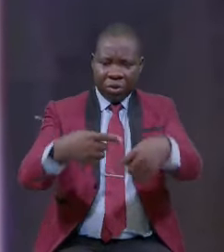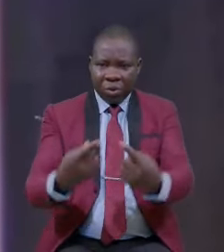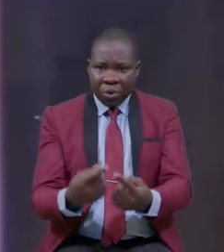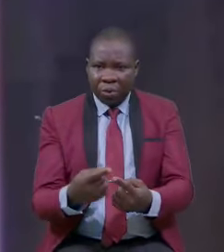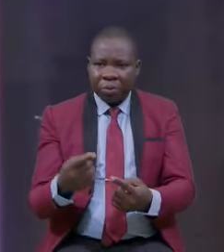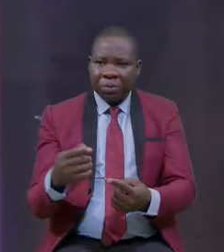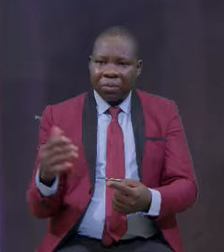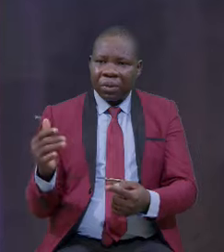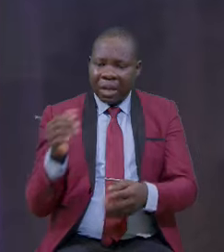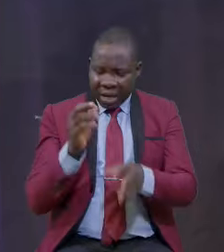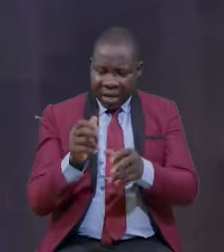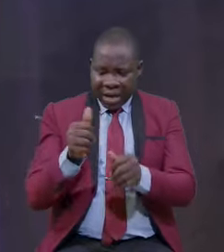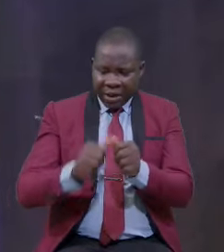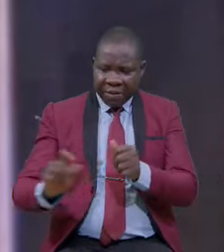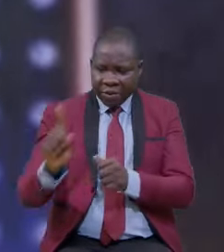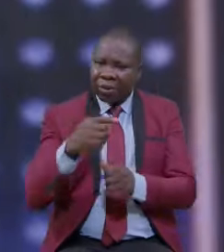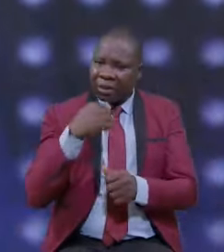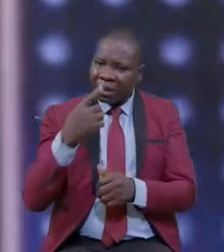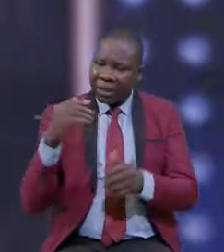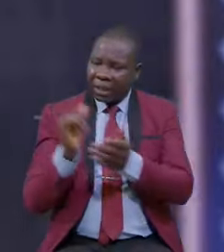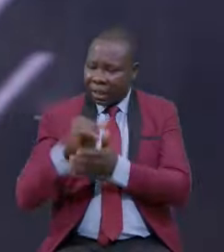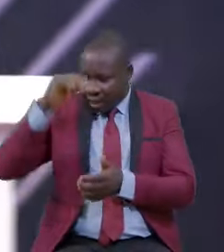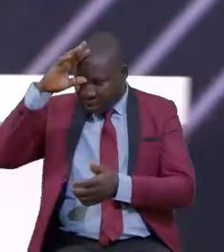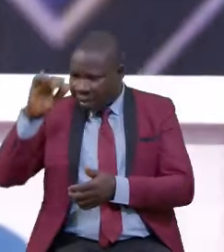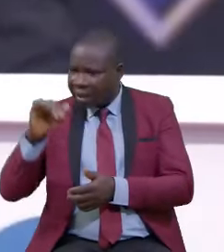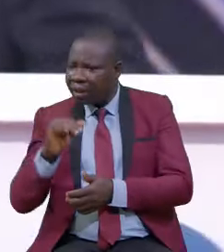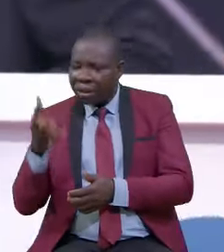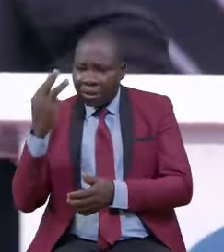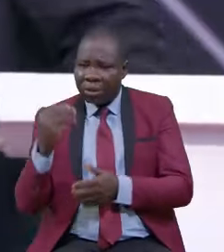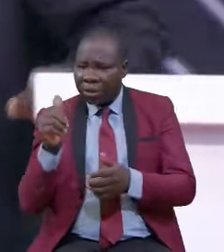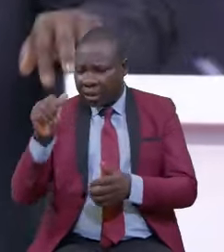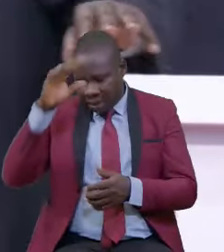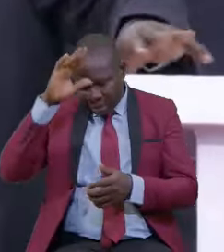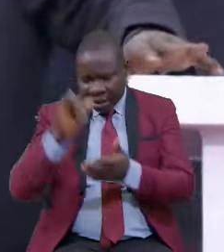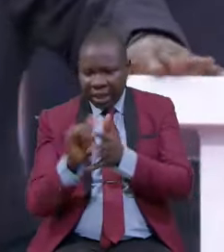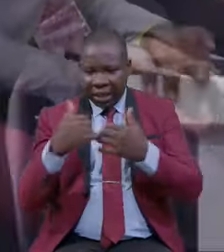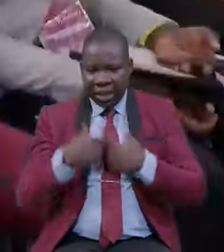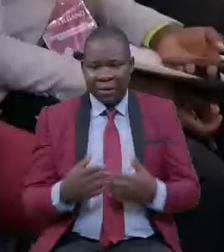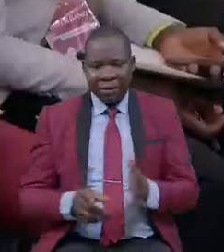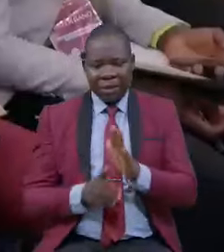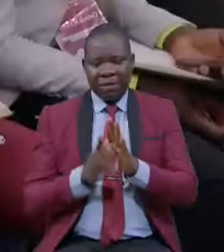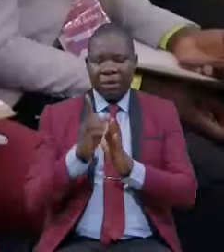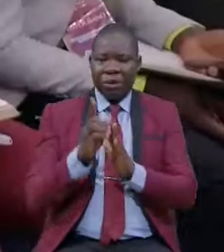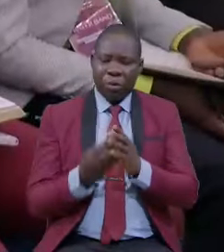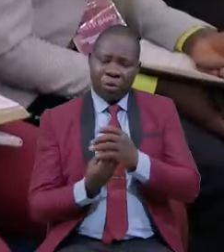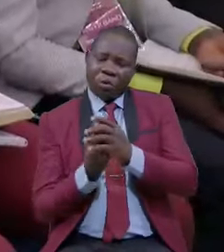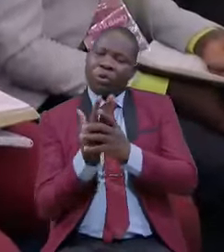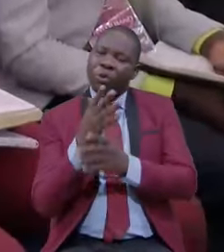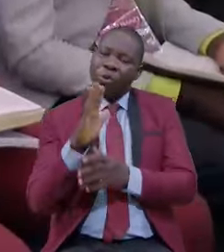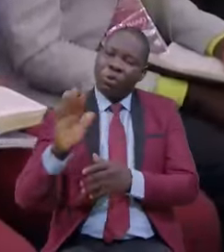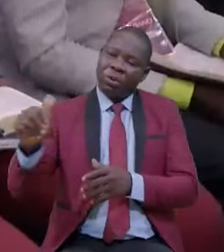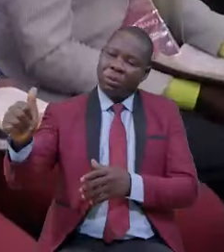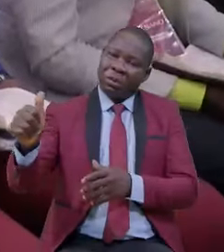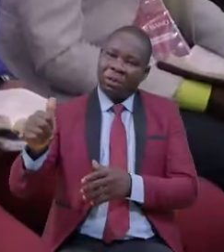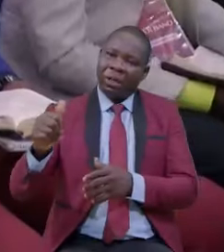himself, he's grown himself. That man is a man of letters, is a man of possession,